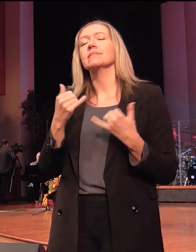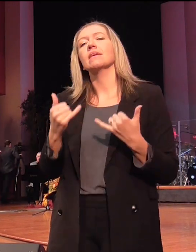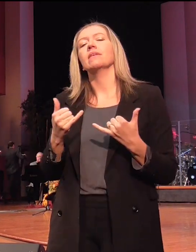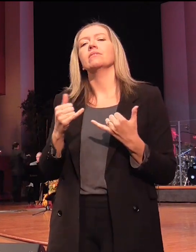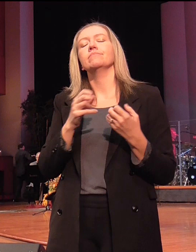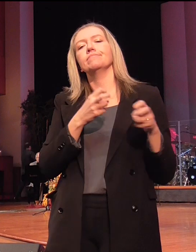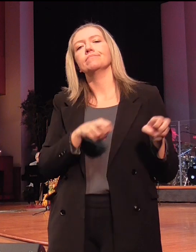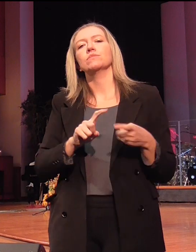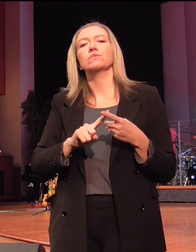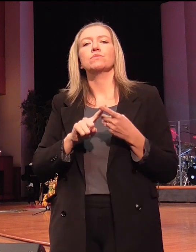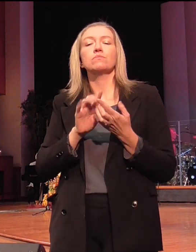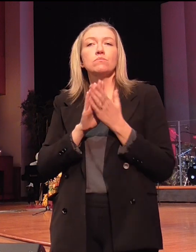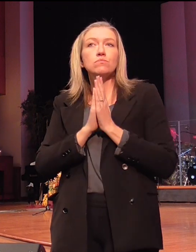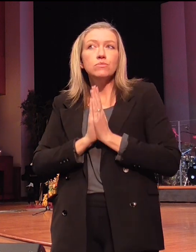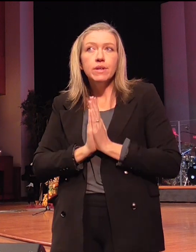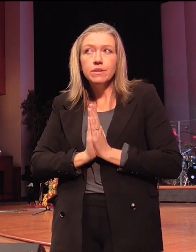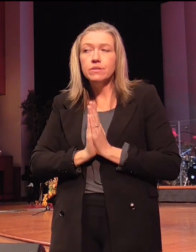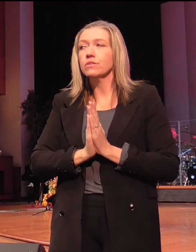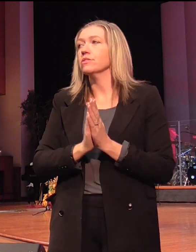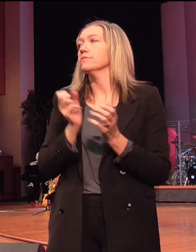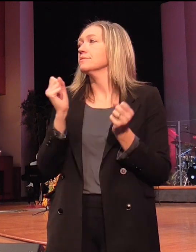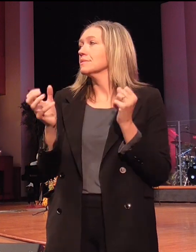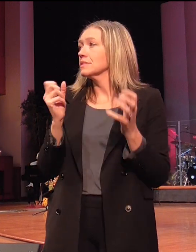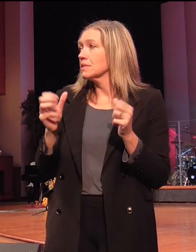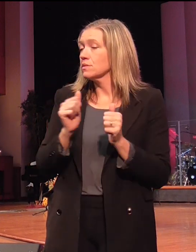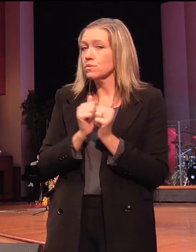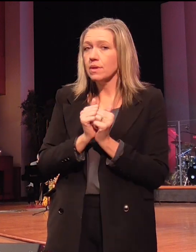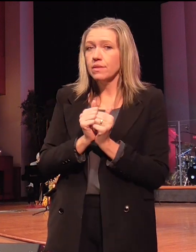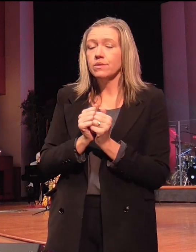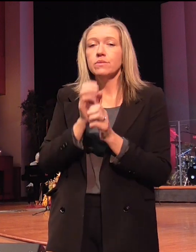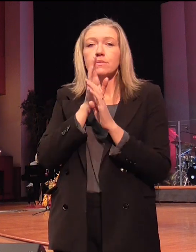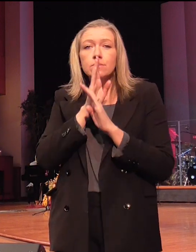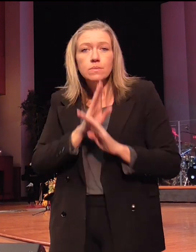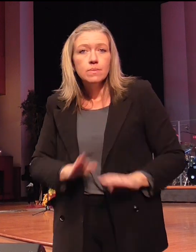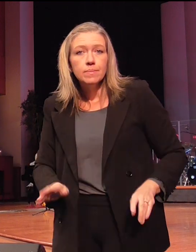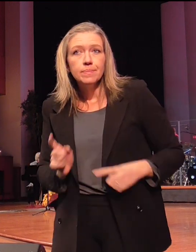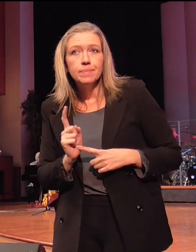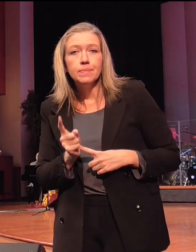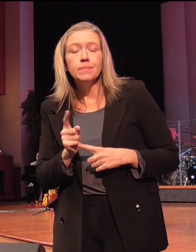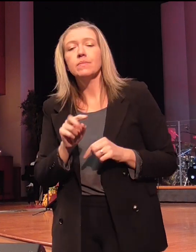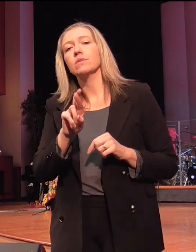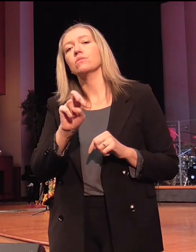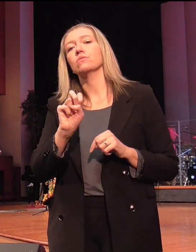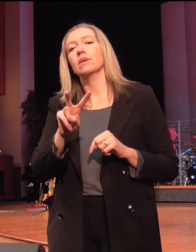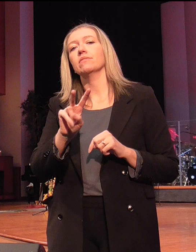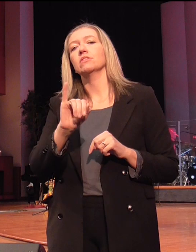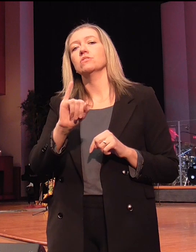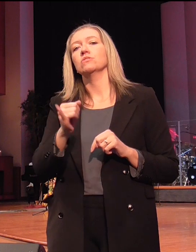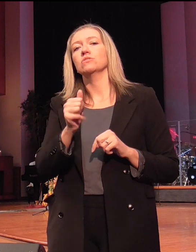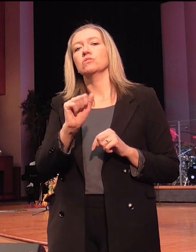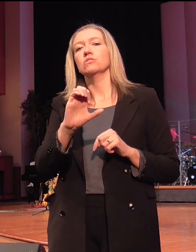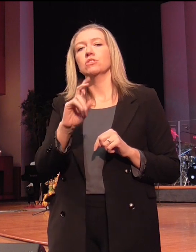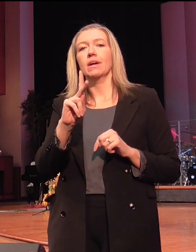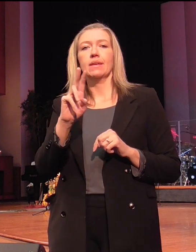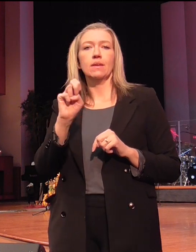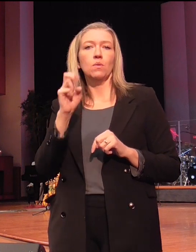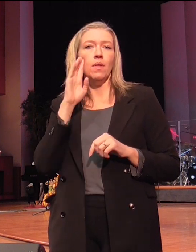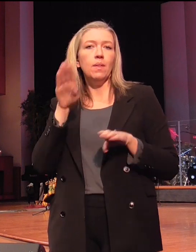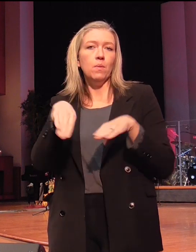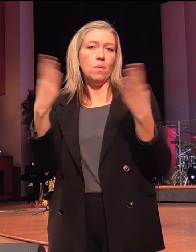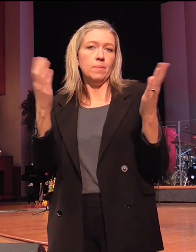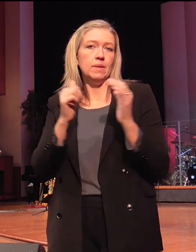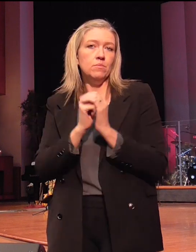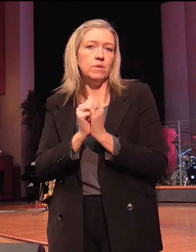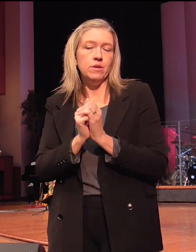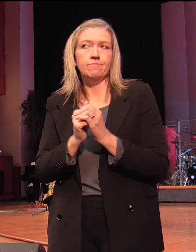prayer now. We're going to sing together, have some silence, and Reverend Jackie is going to give us a beautiful opening prayer. Let